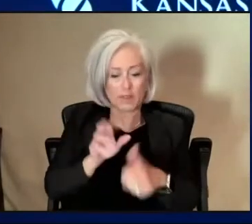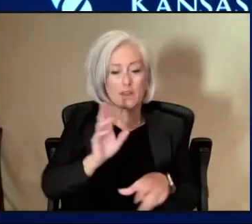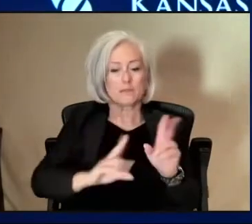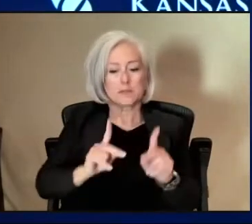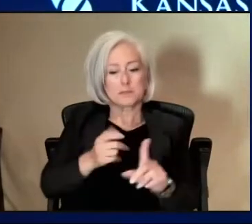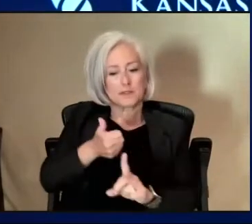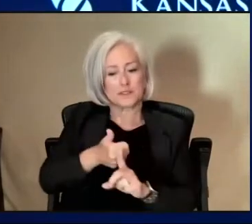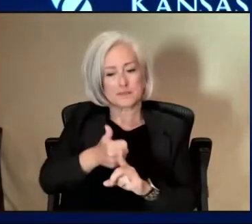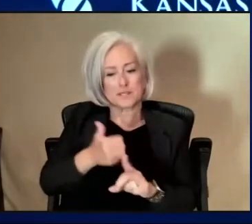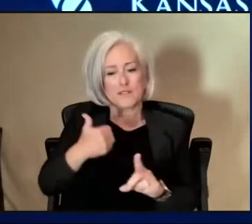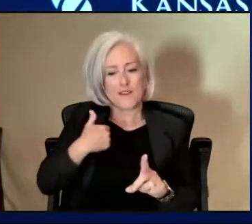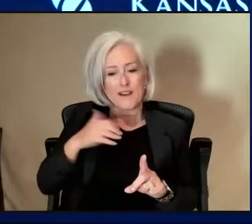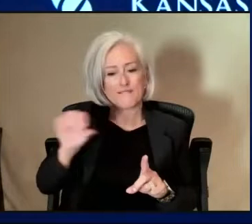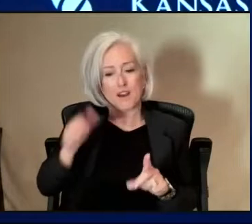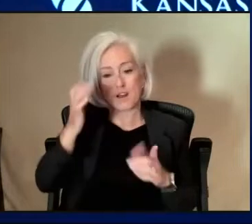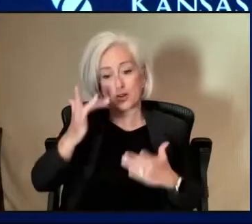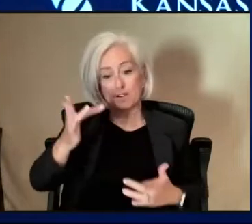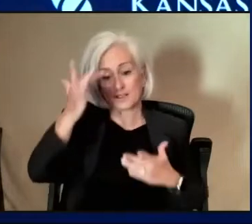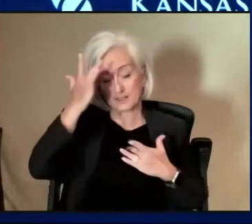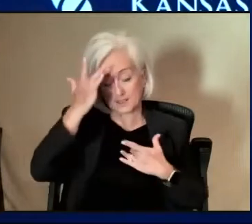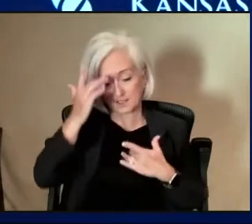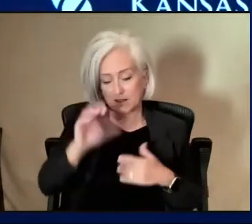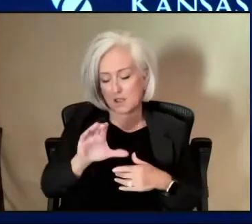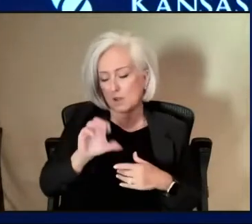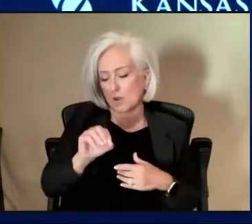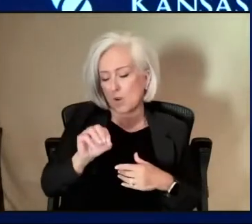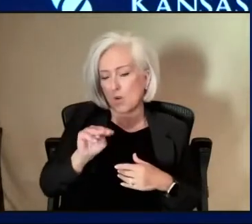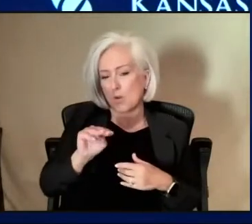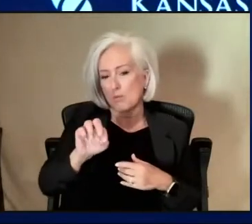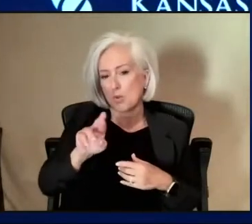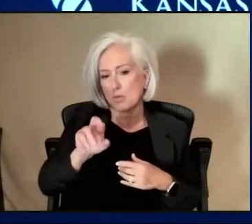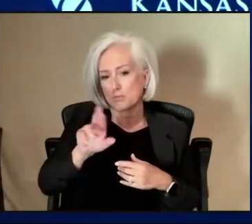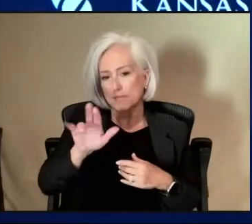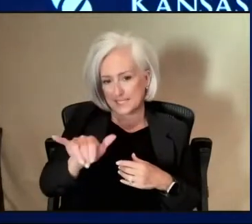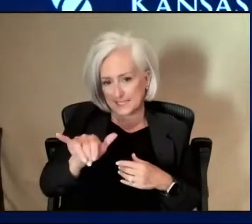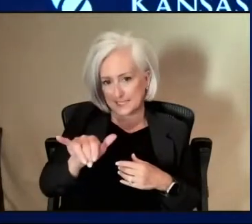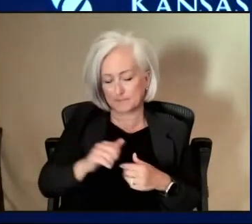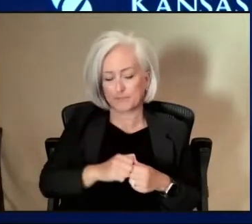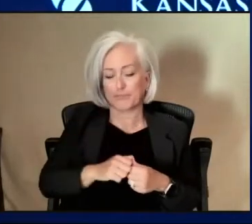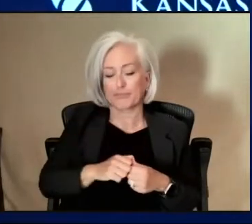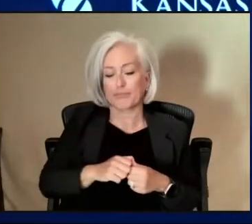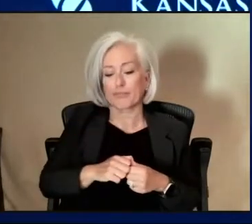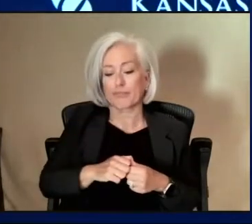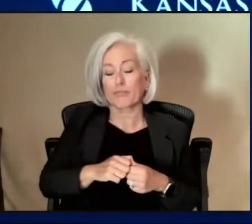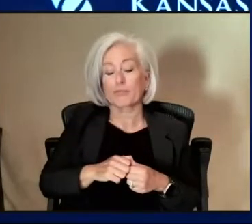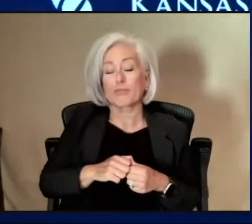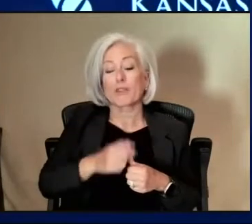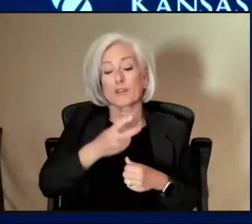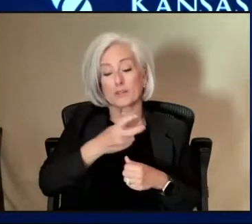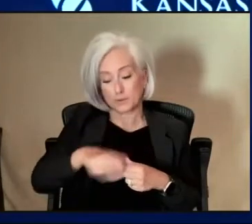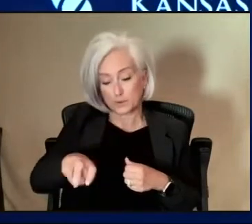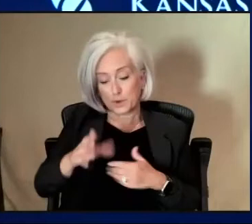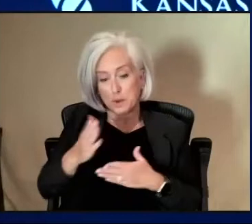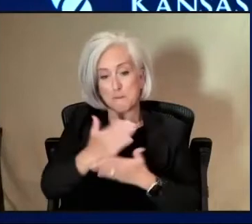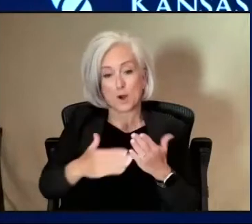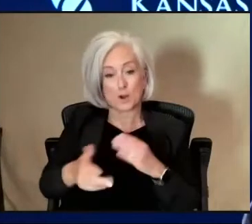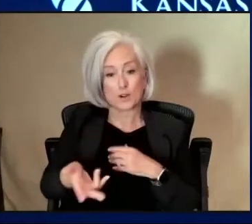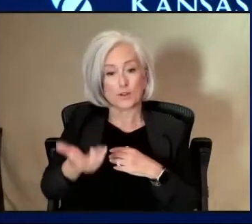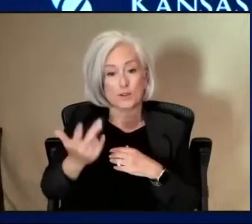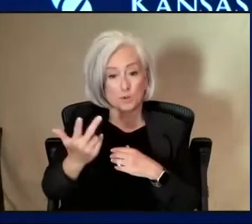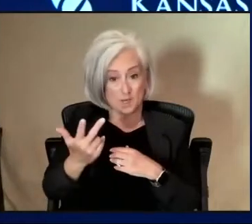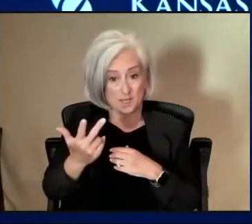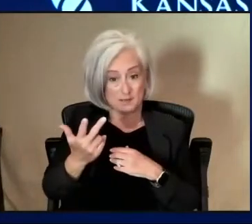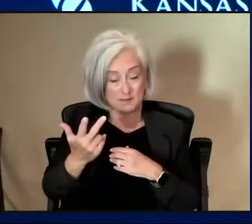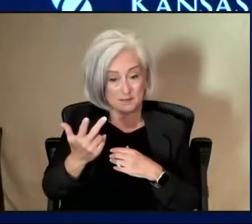with those underlying chronic diseases. Then phase 3 is really when we launch into that next much